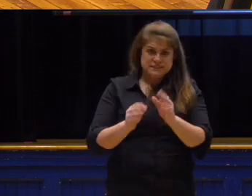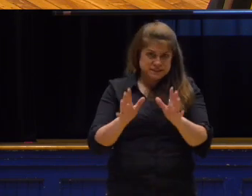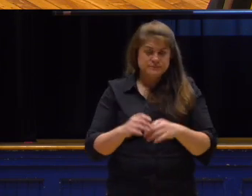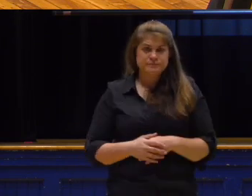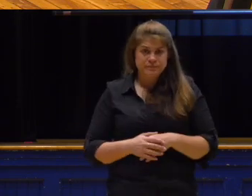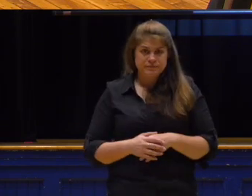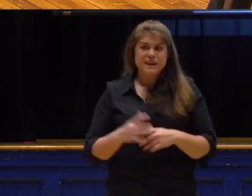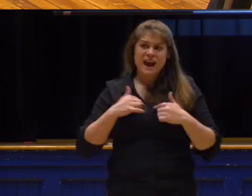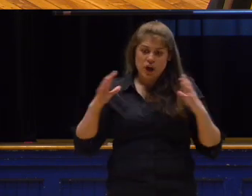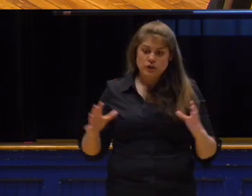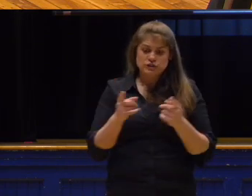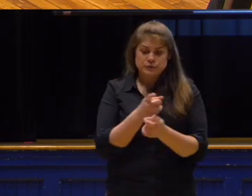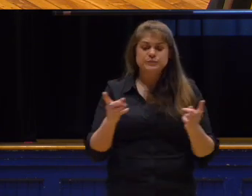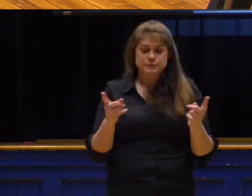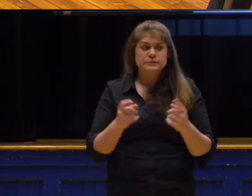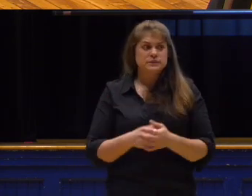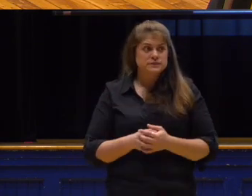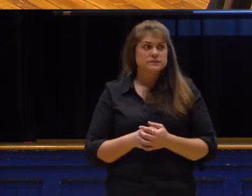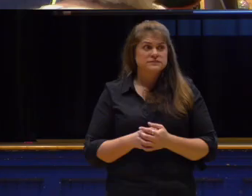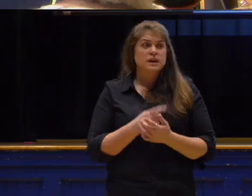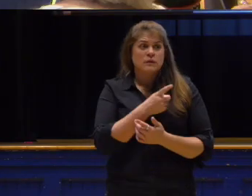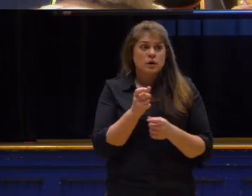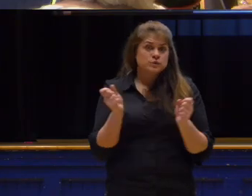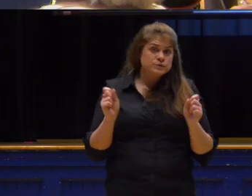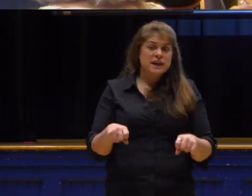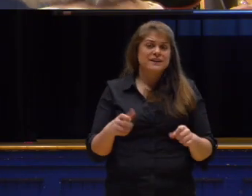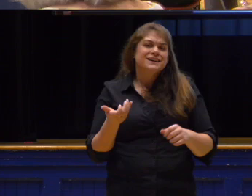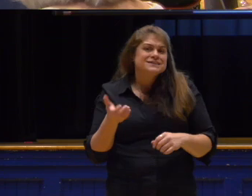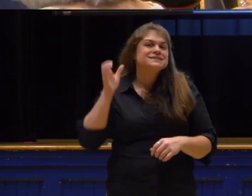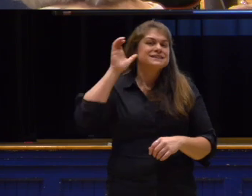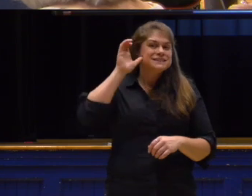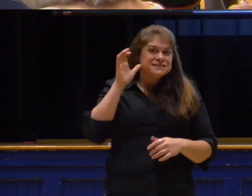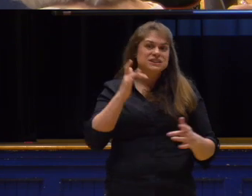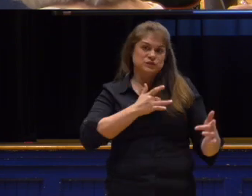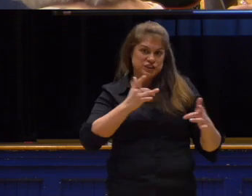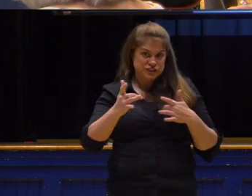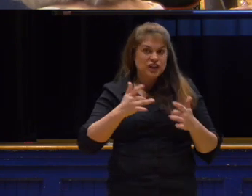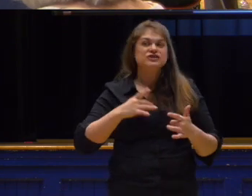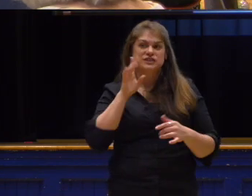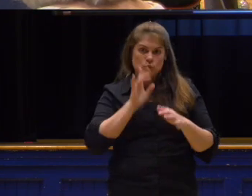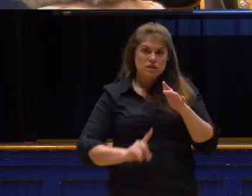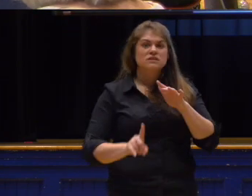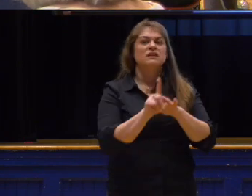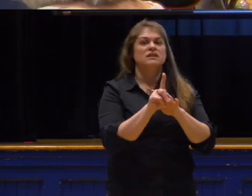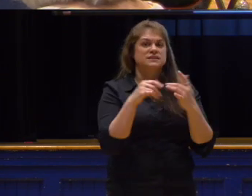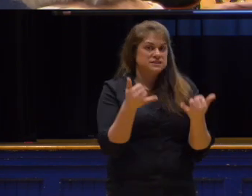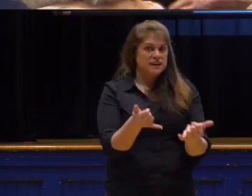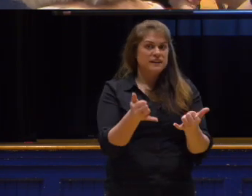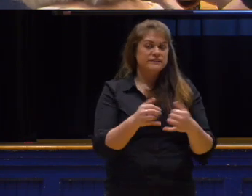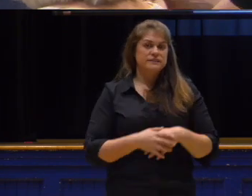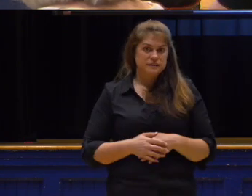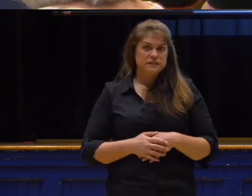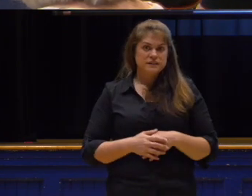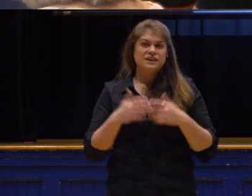urge you, from what you can, listen to the concerns that I'm sure you're going to be hearing today, and try